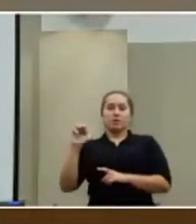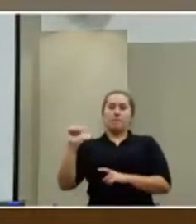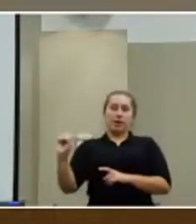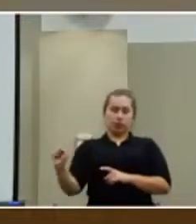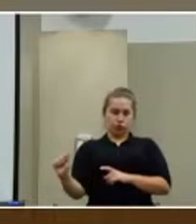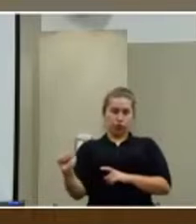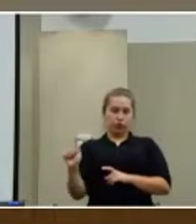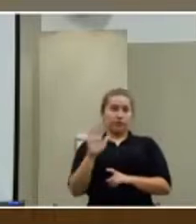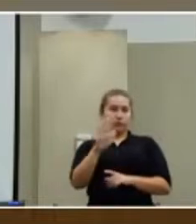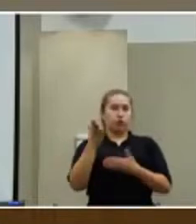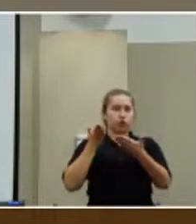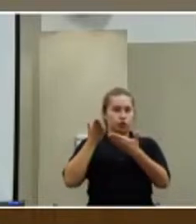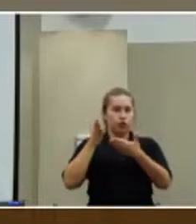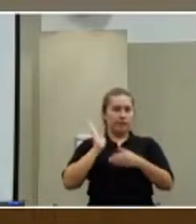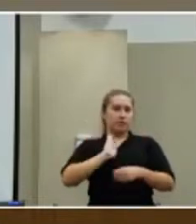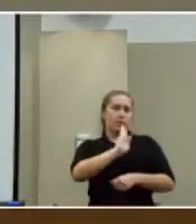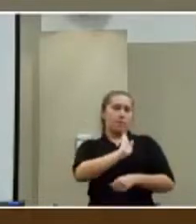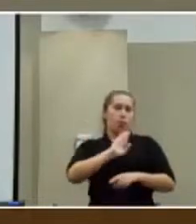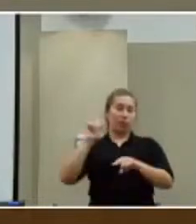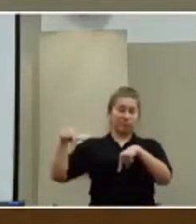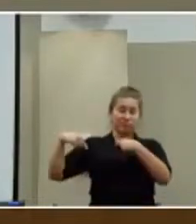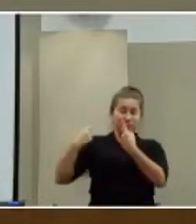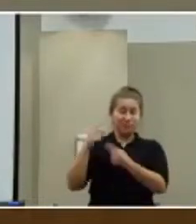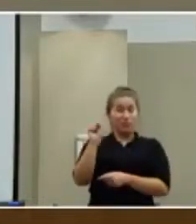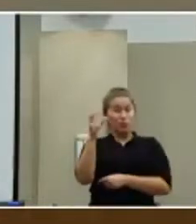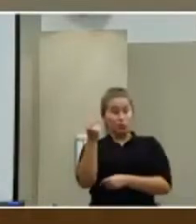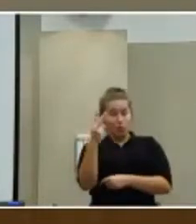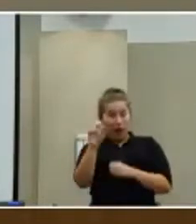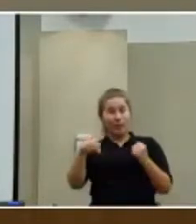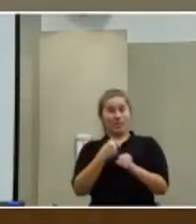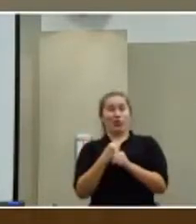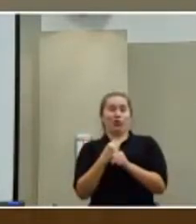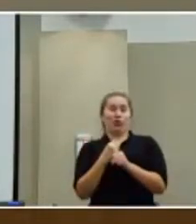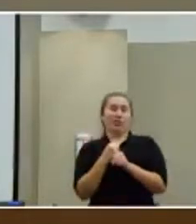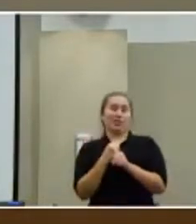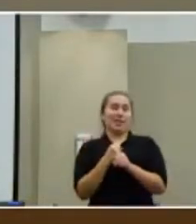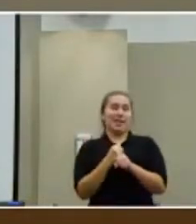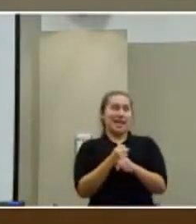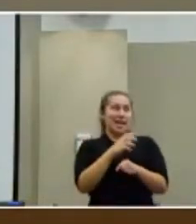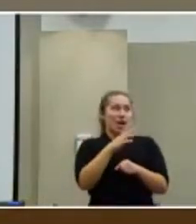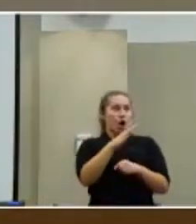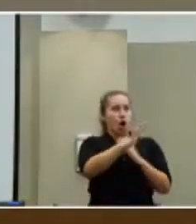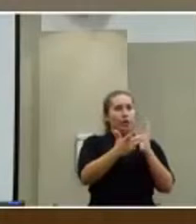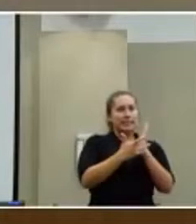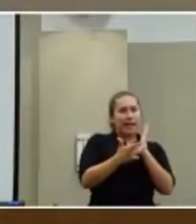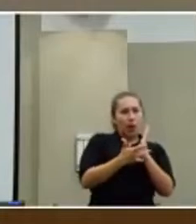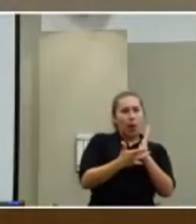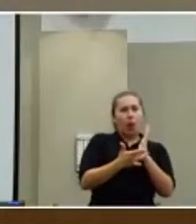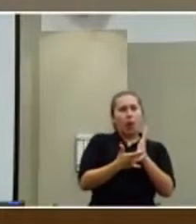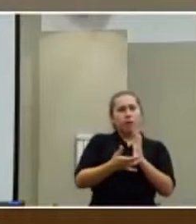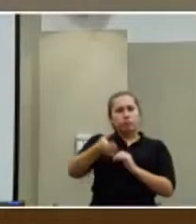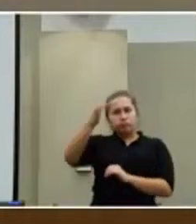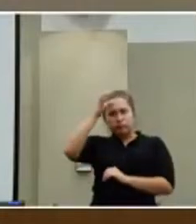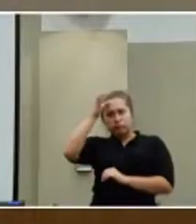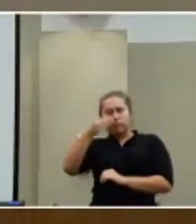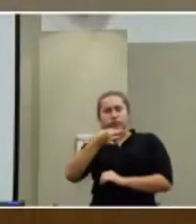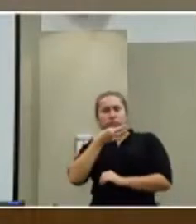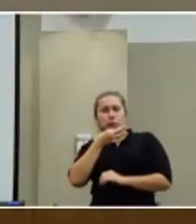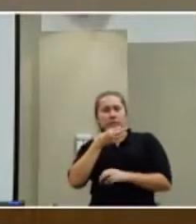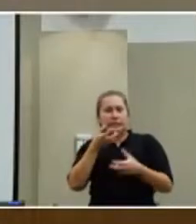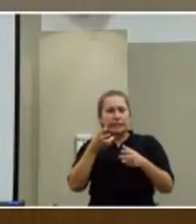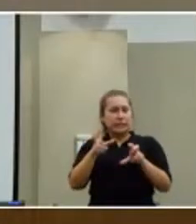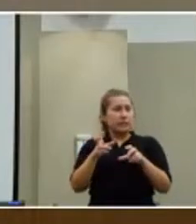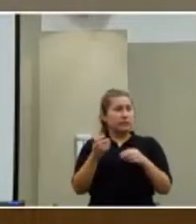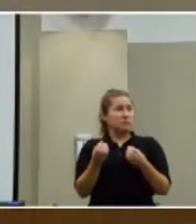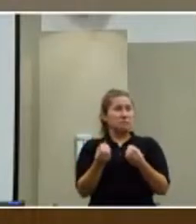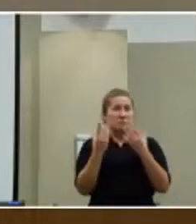service on the board over the last 12 years and for contributing to her technical expertise to